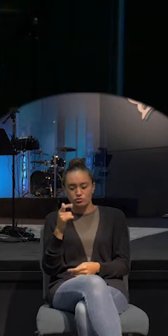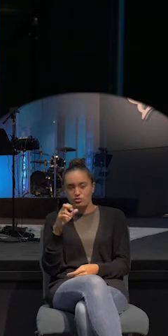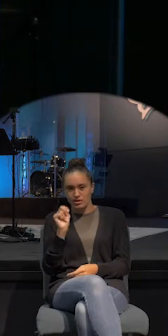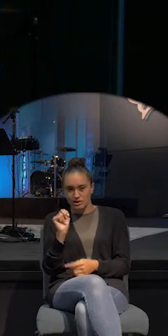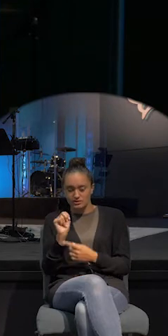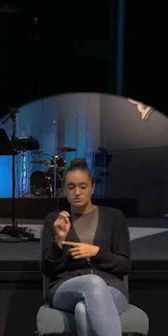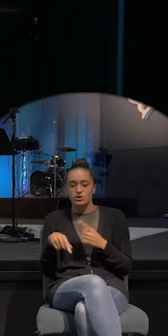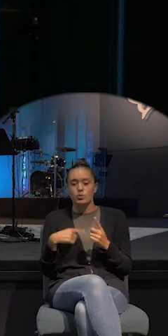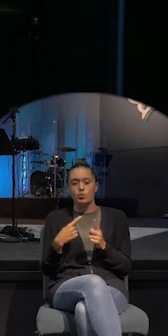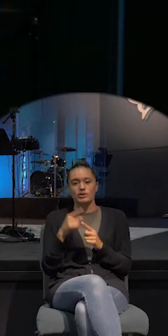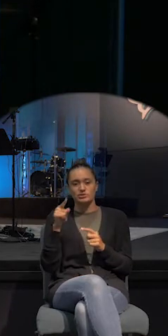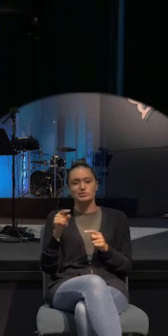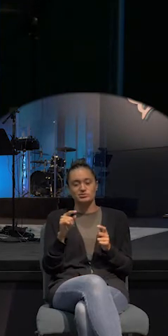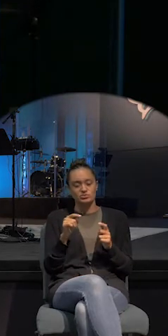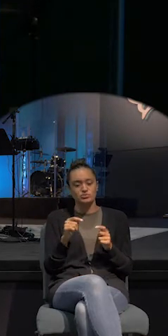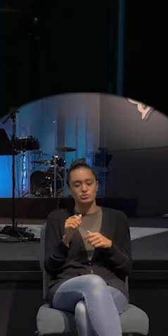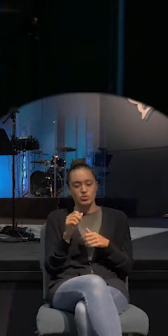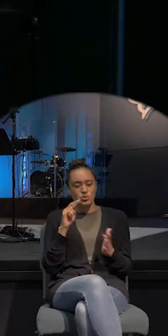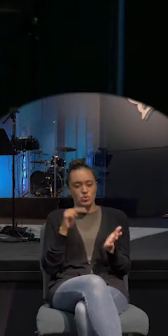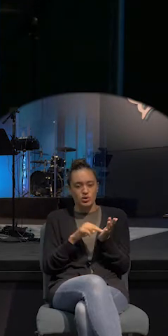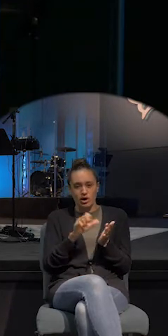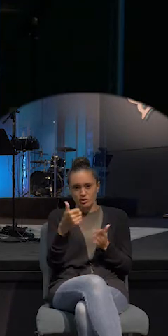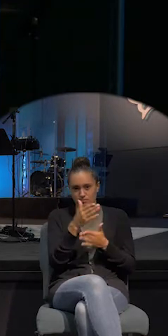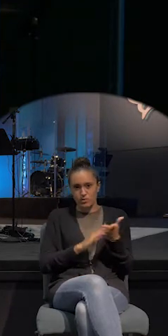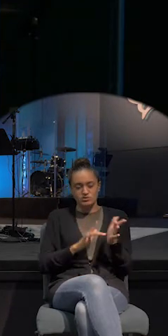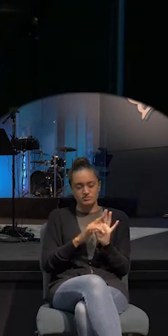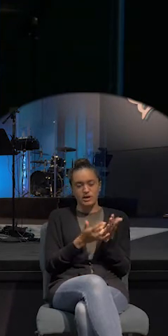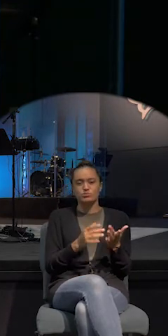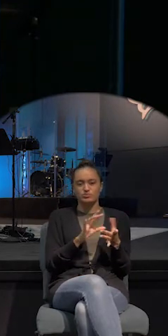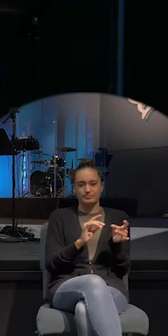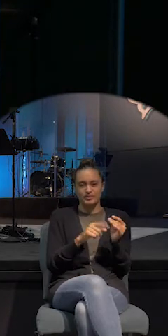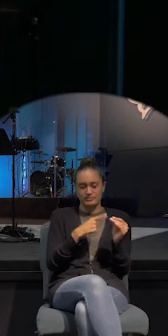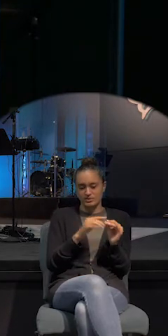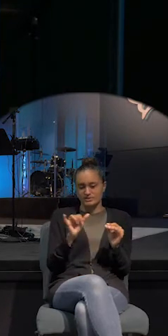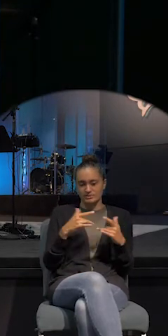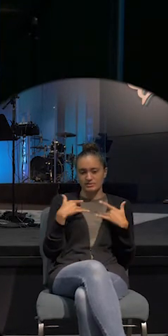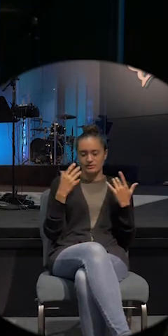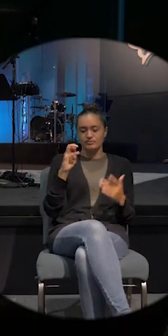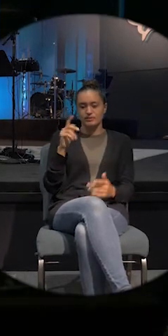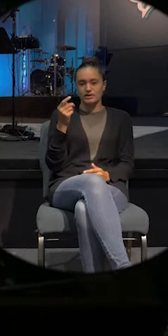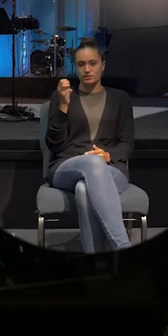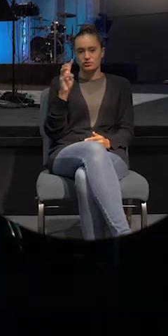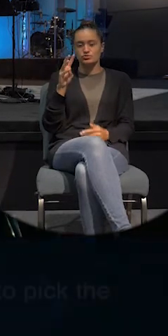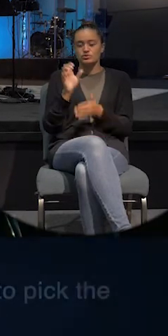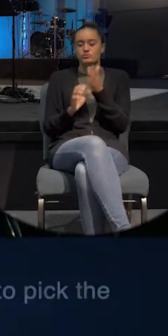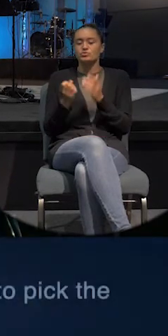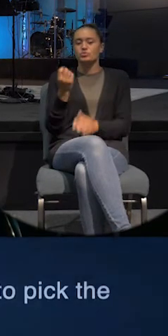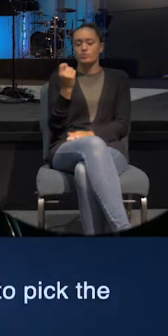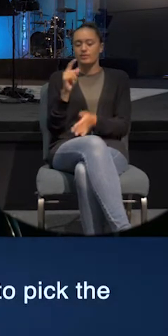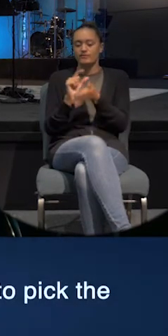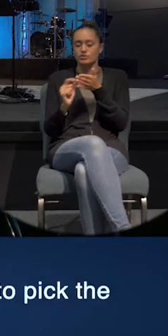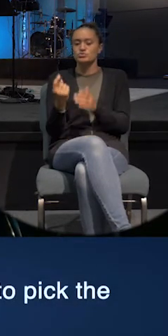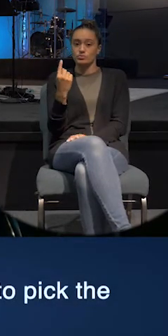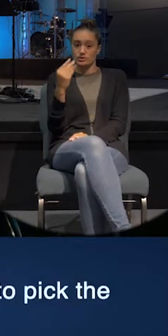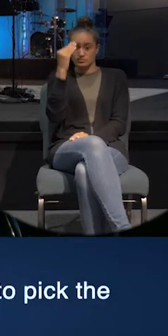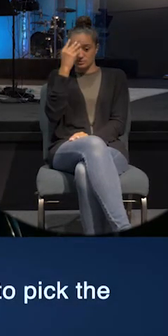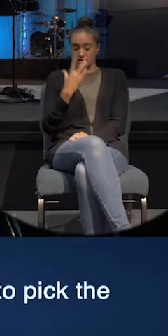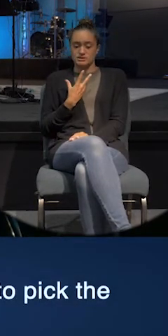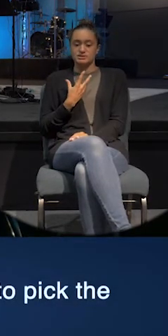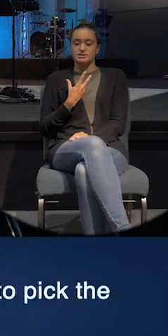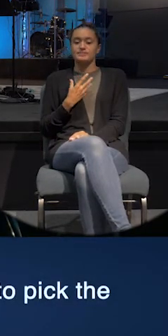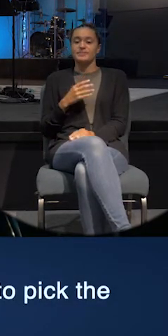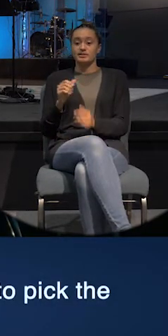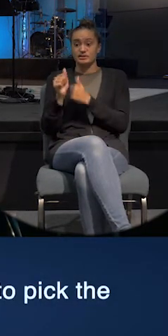you cross-reference this with other passages that speak of the same event, Matthew chapter 12, verse 1 tells us that his disciples were